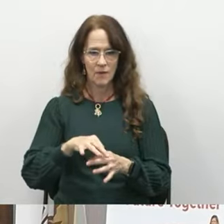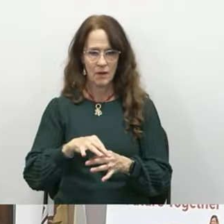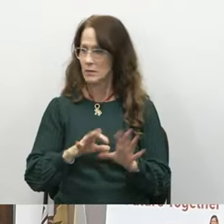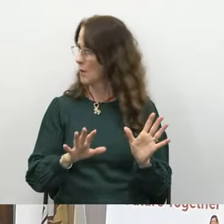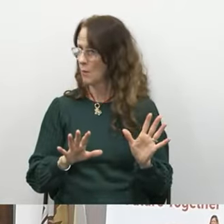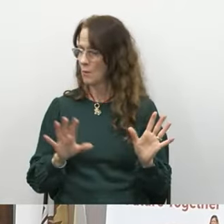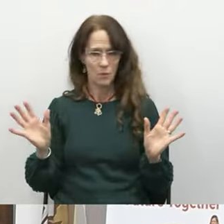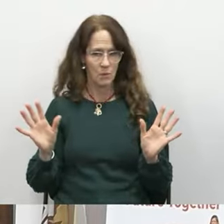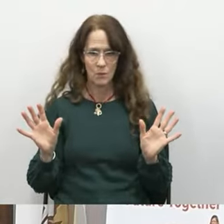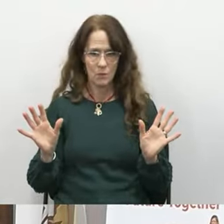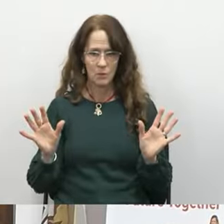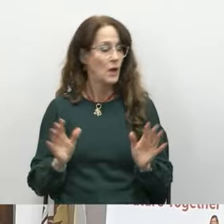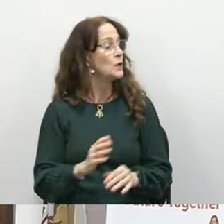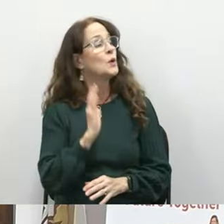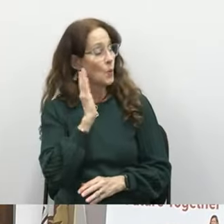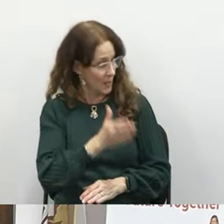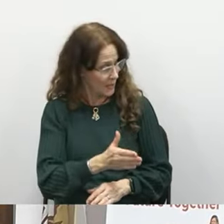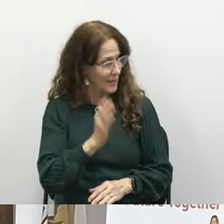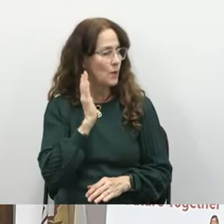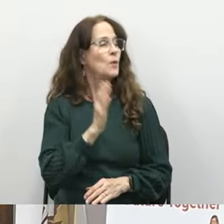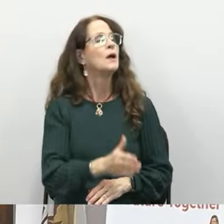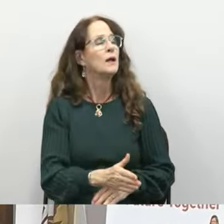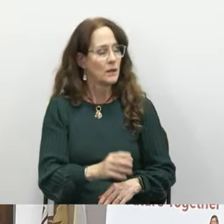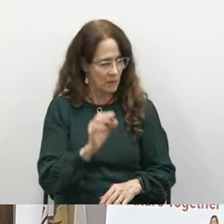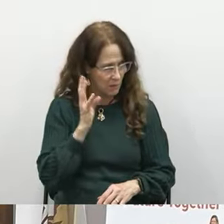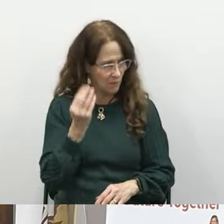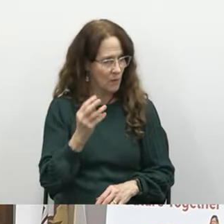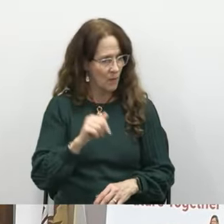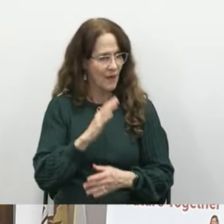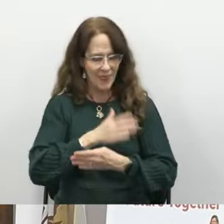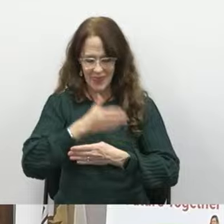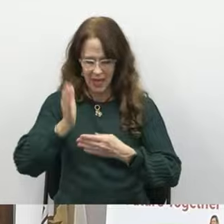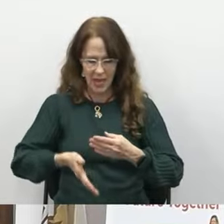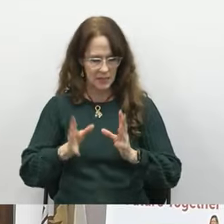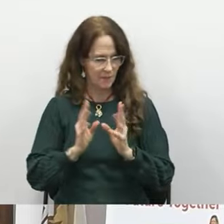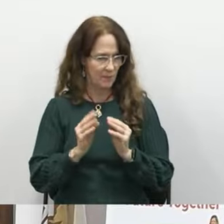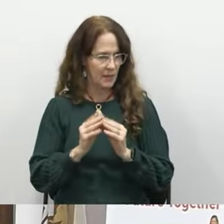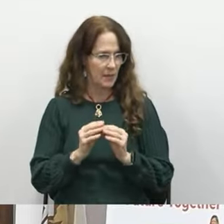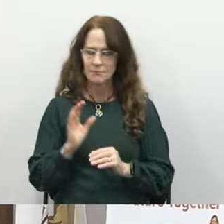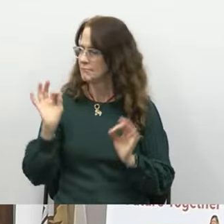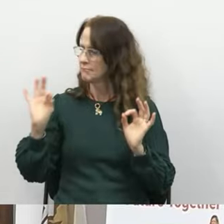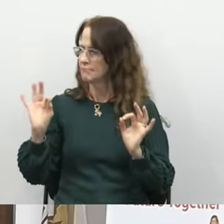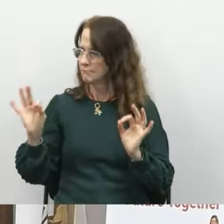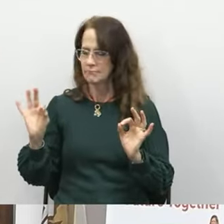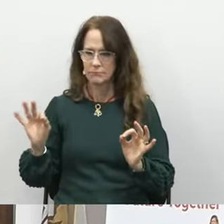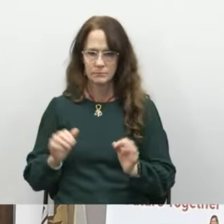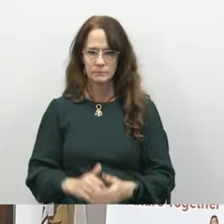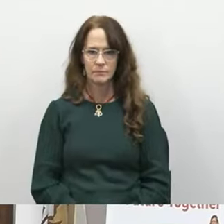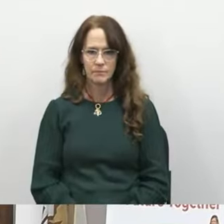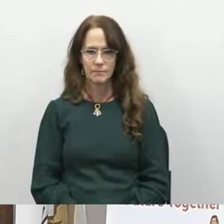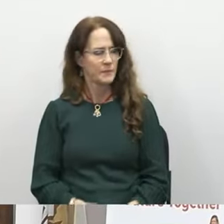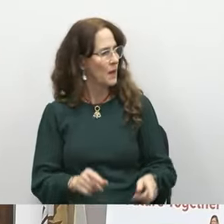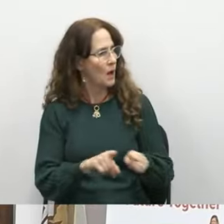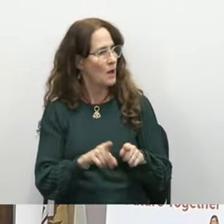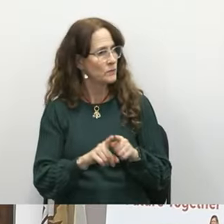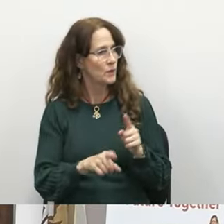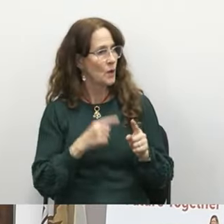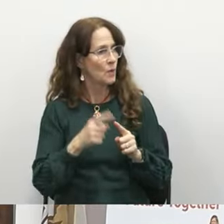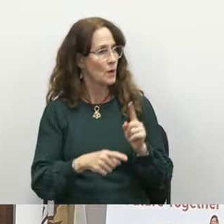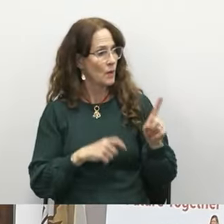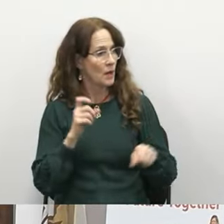it. You will on We will for 14.5 at the end of the meeting. Got it. Okay, great. Is that also when we can